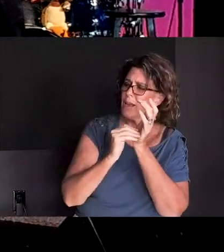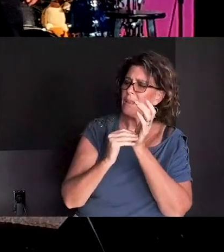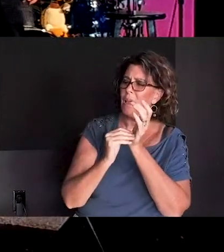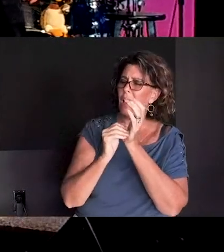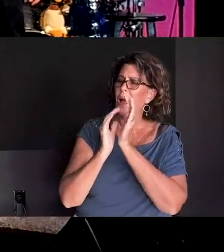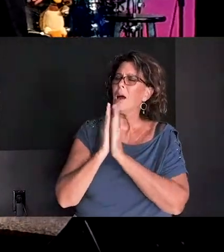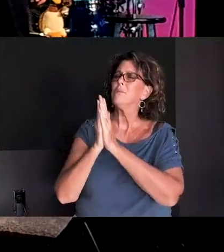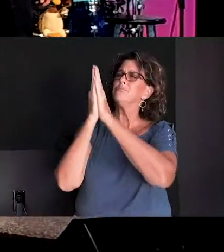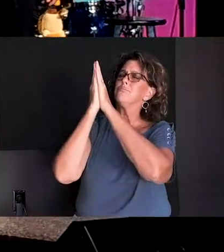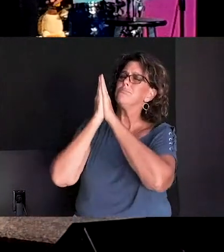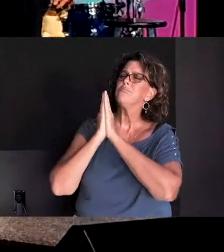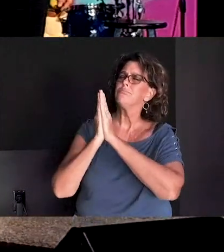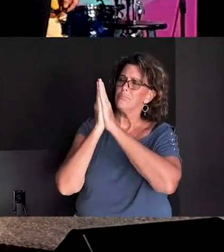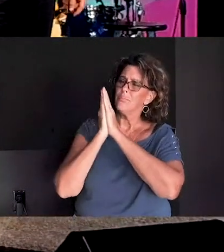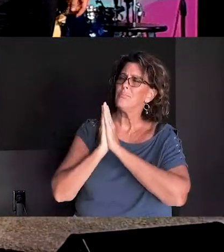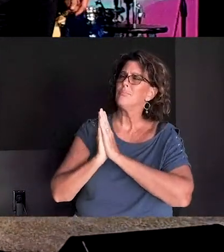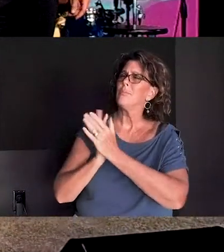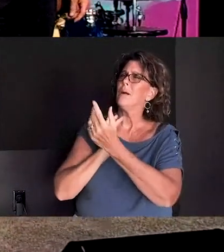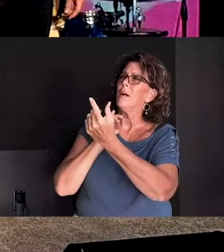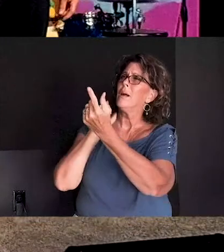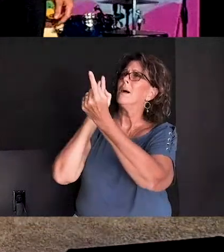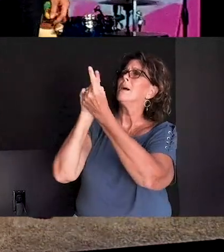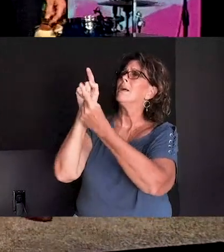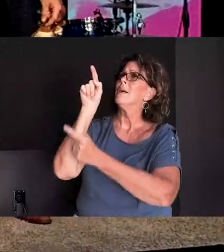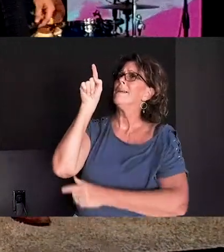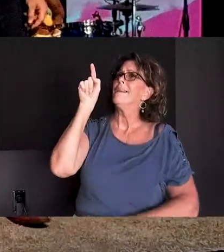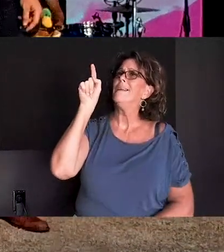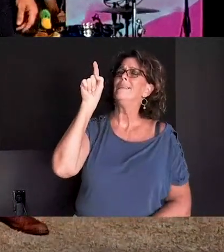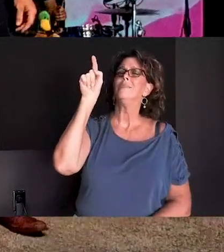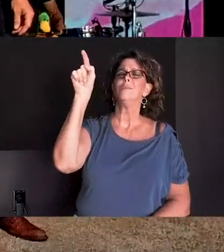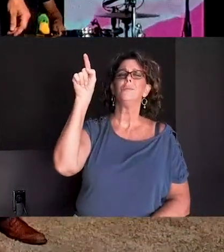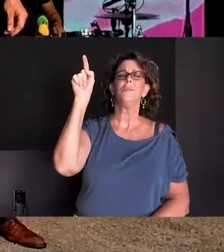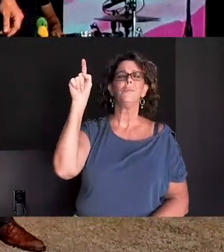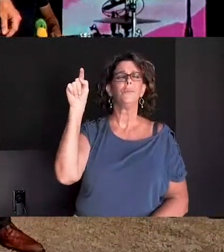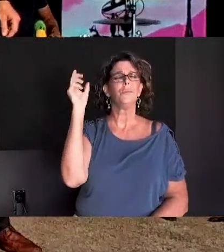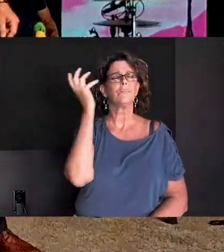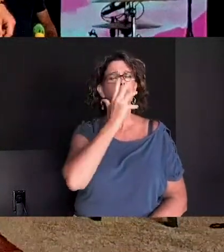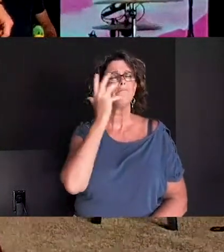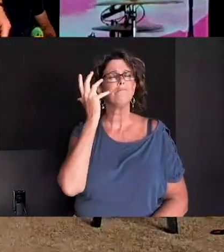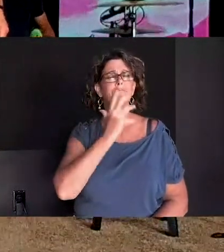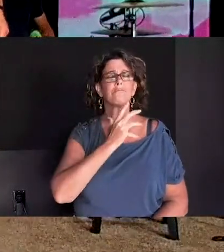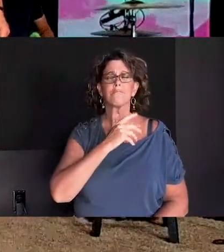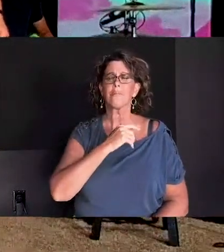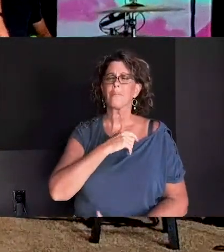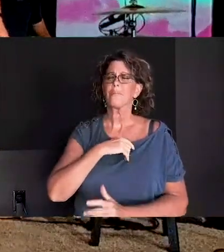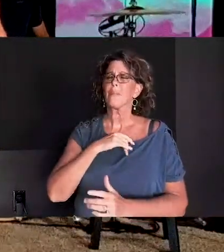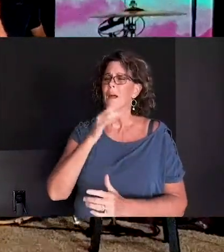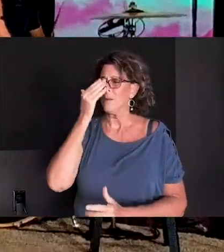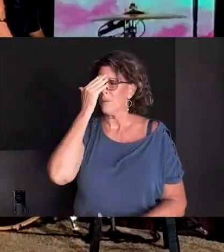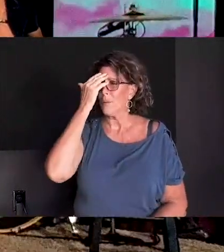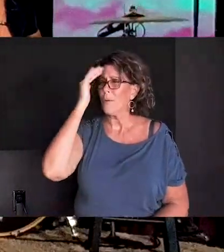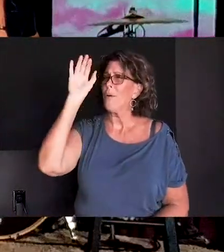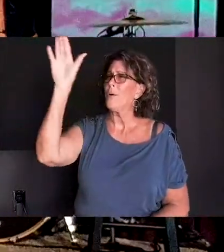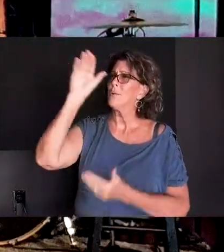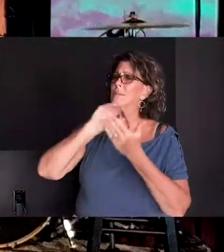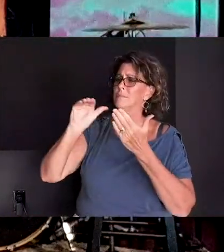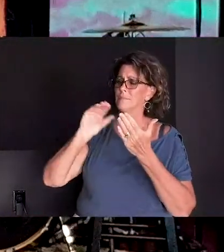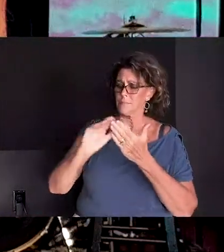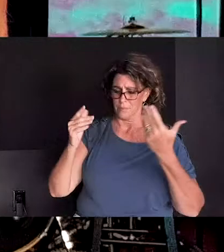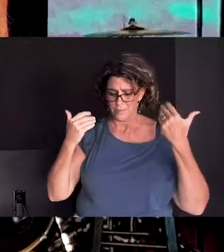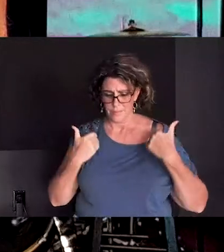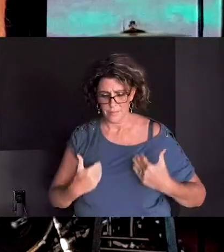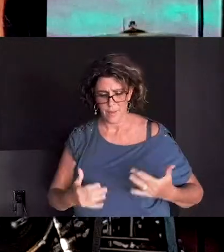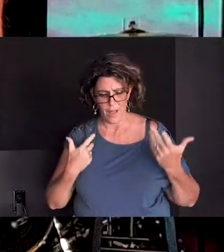and again. I run to the Father, I fall into grace. I'm done with